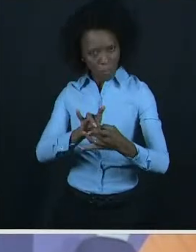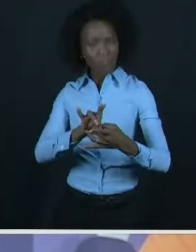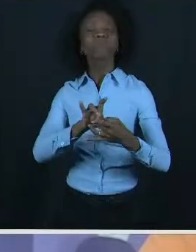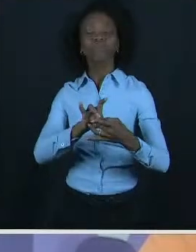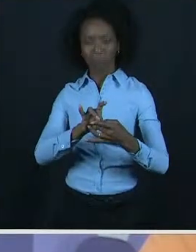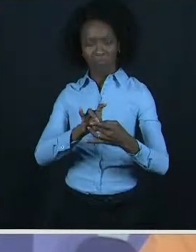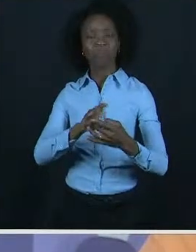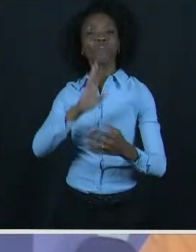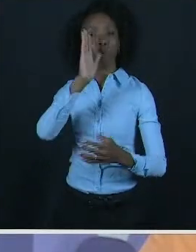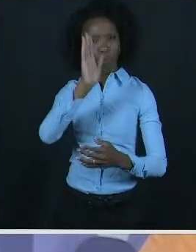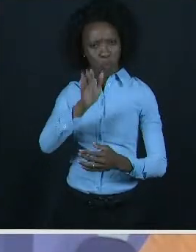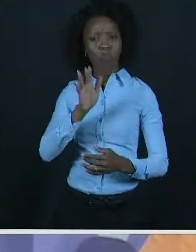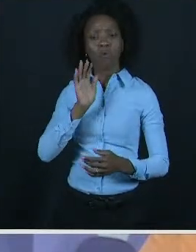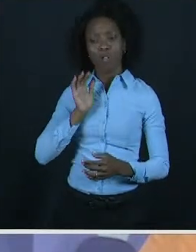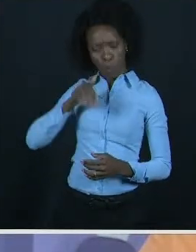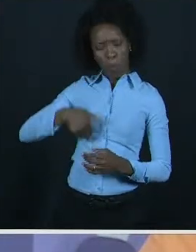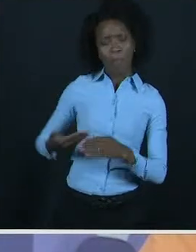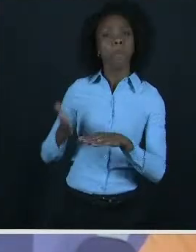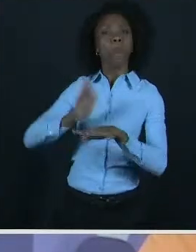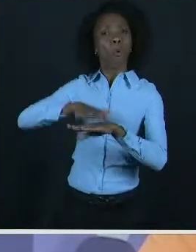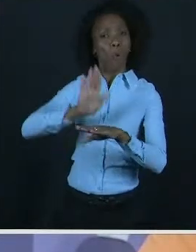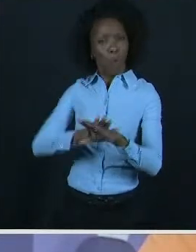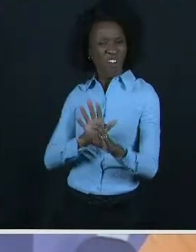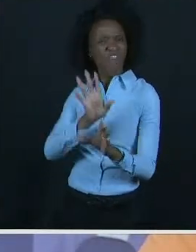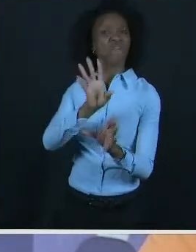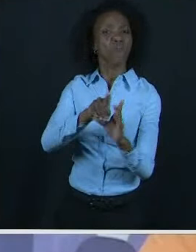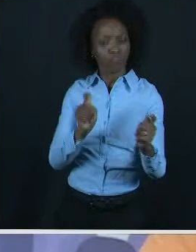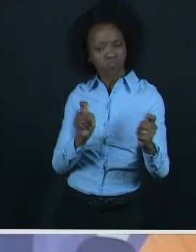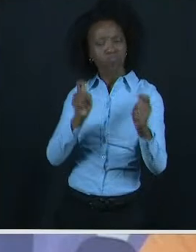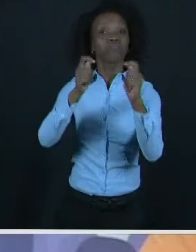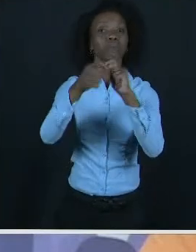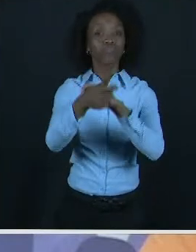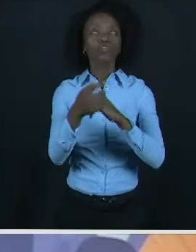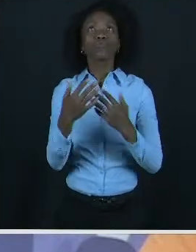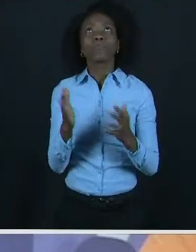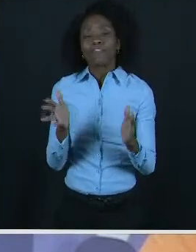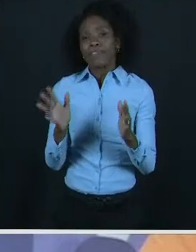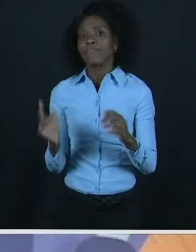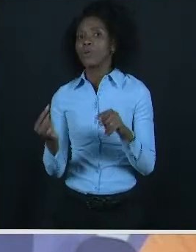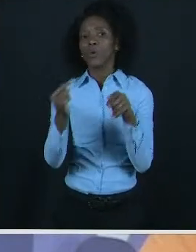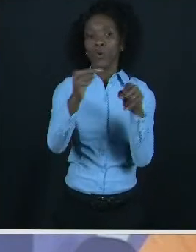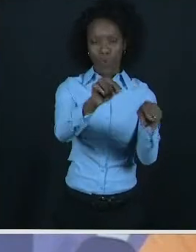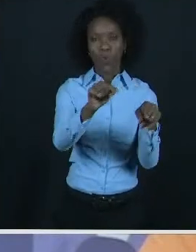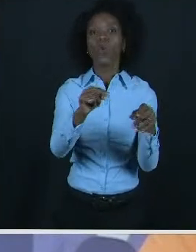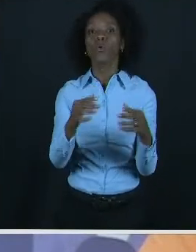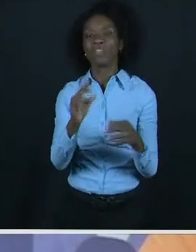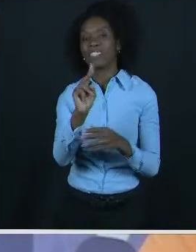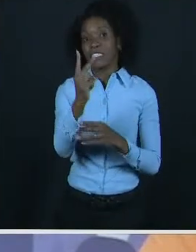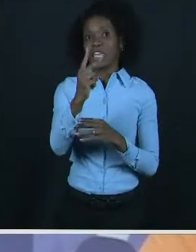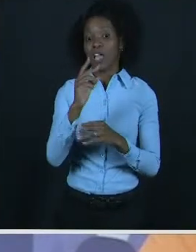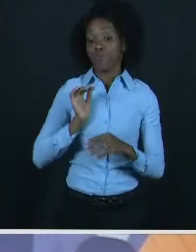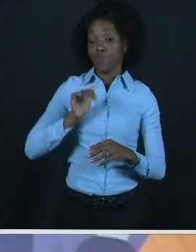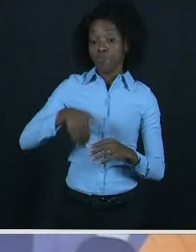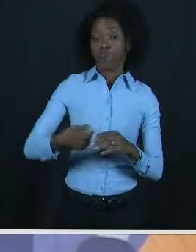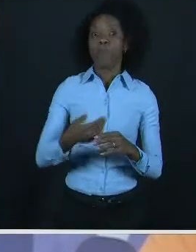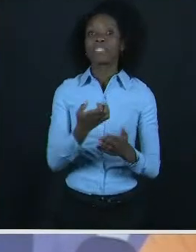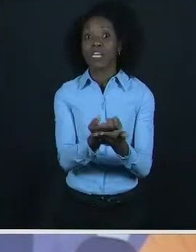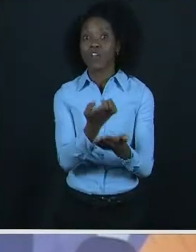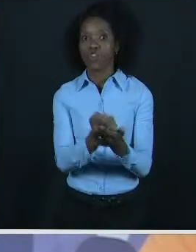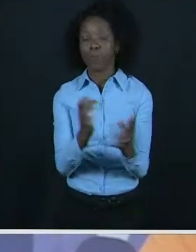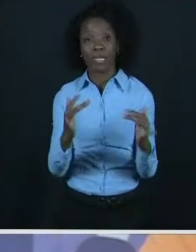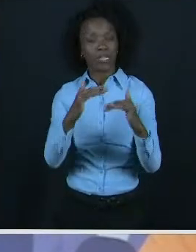transformation targets. I've been to the second Women's Economic Assembly this year, and I've